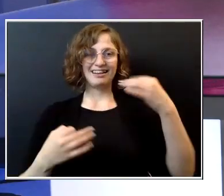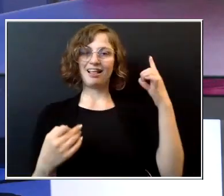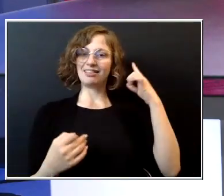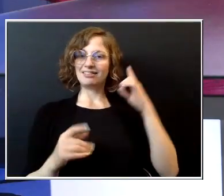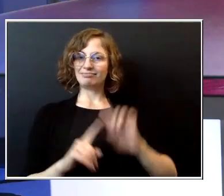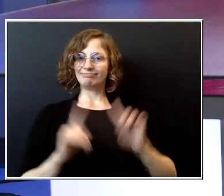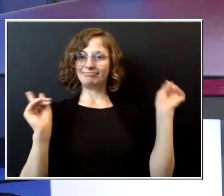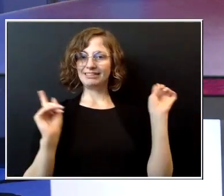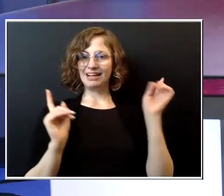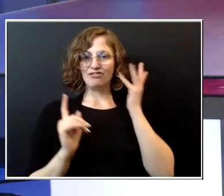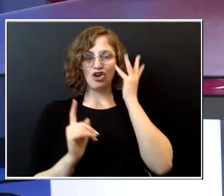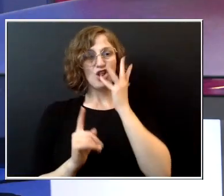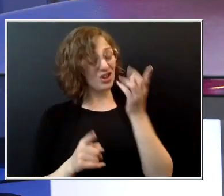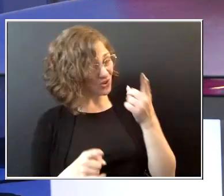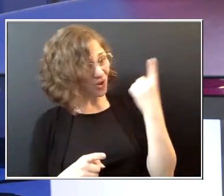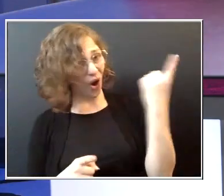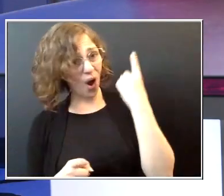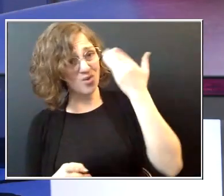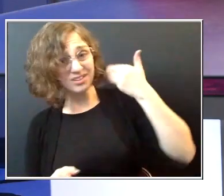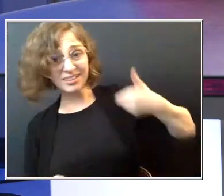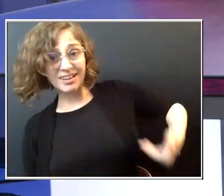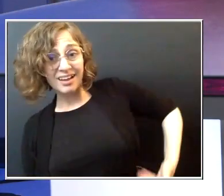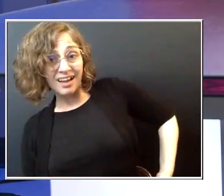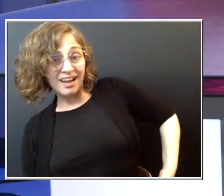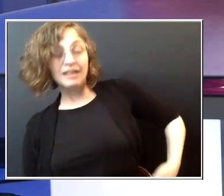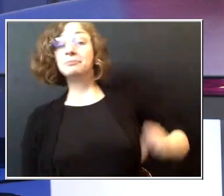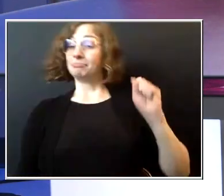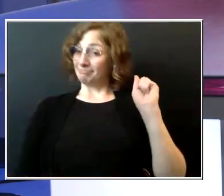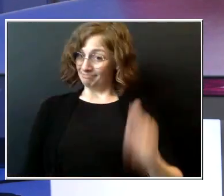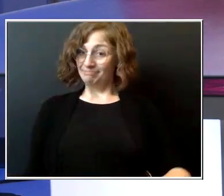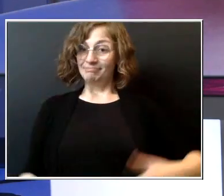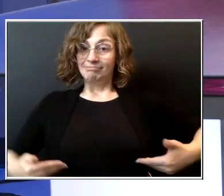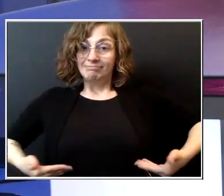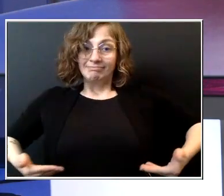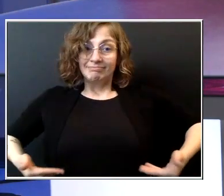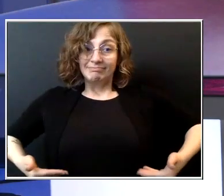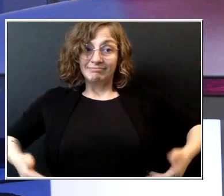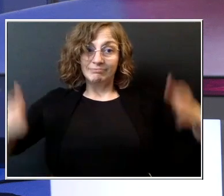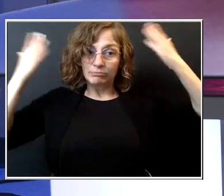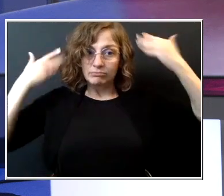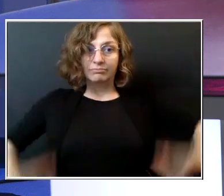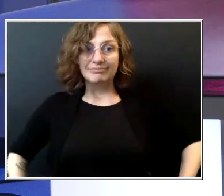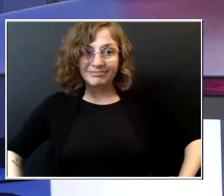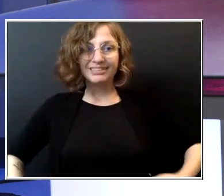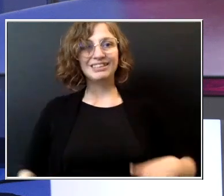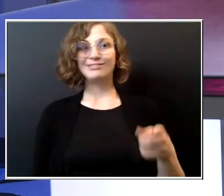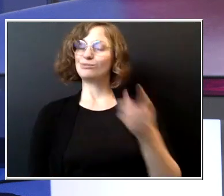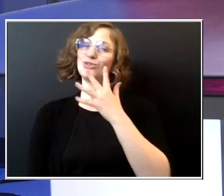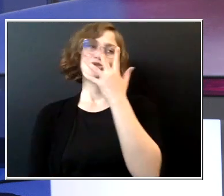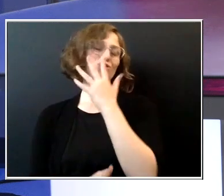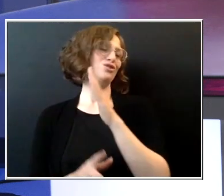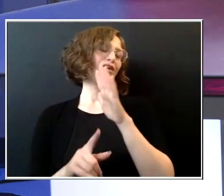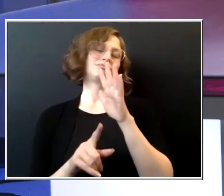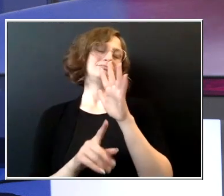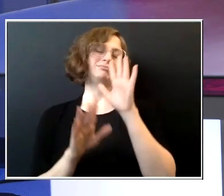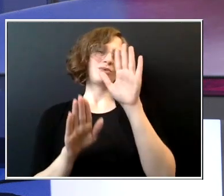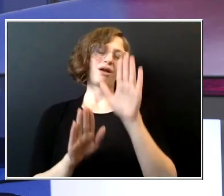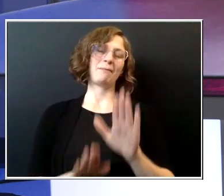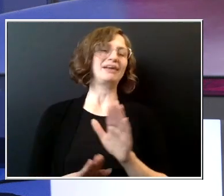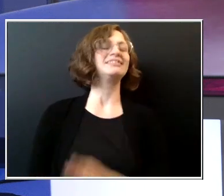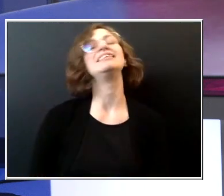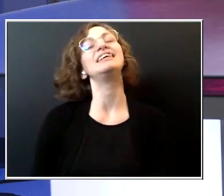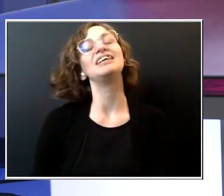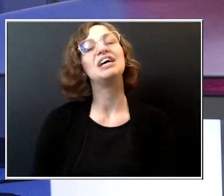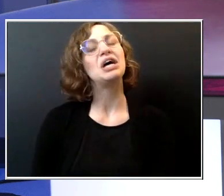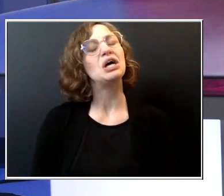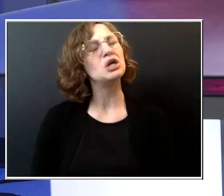hair. Down to my waist. You look good. You can rock it either way. So tell us about surgery. What was that recovery